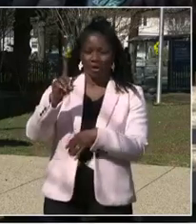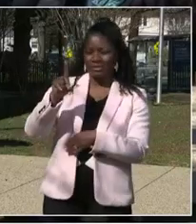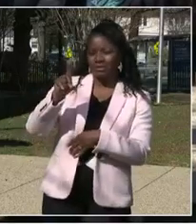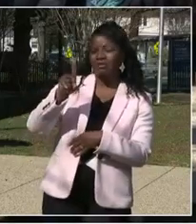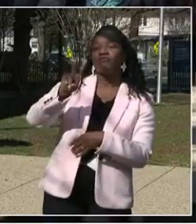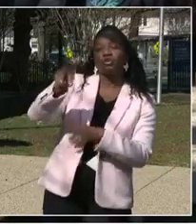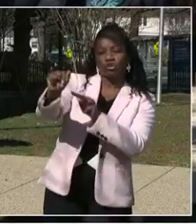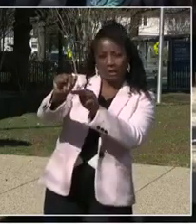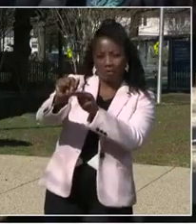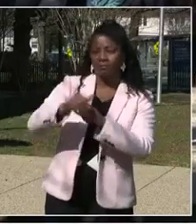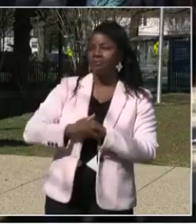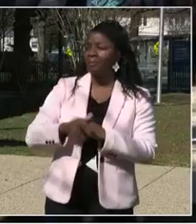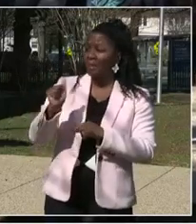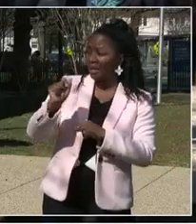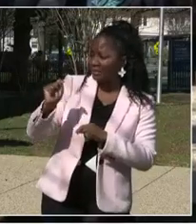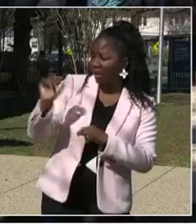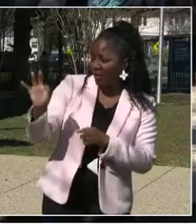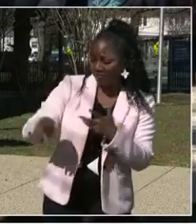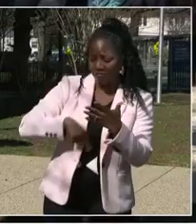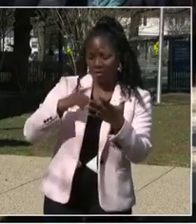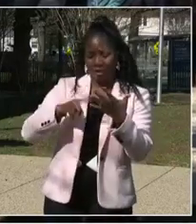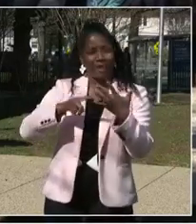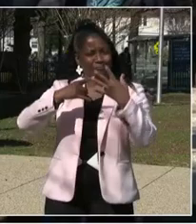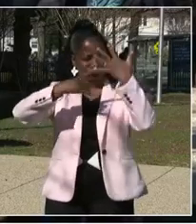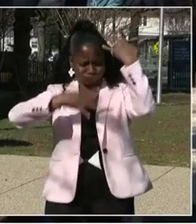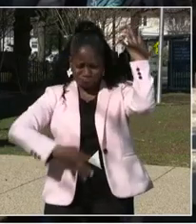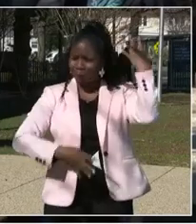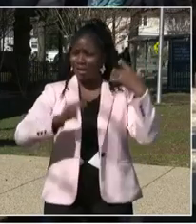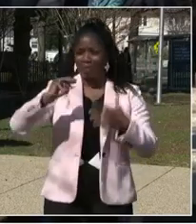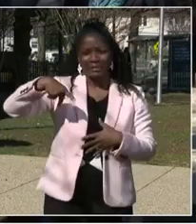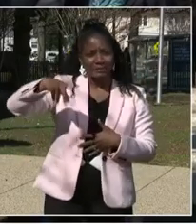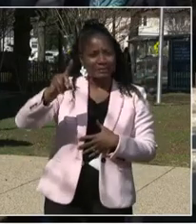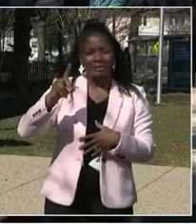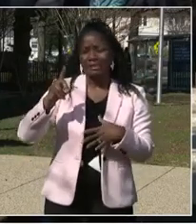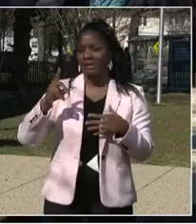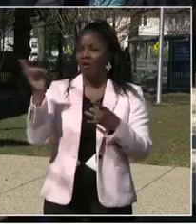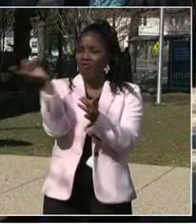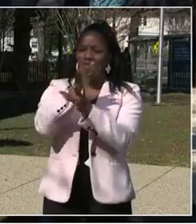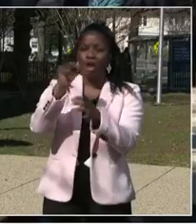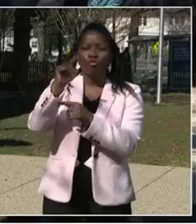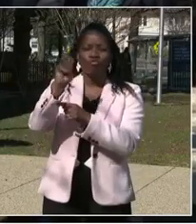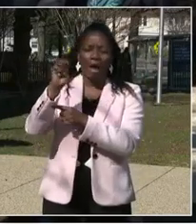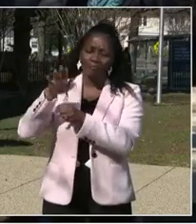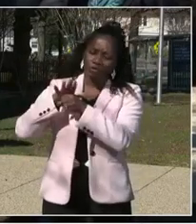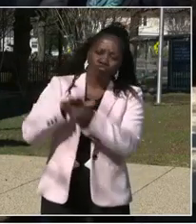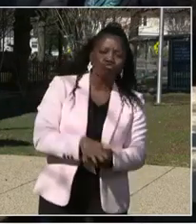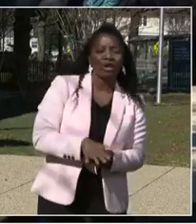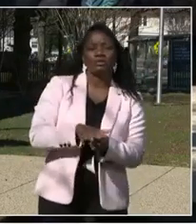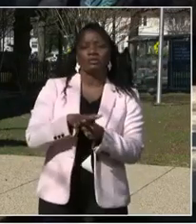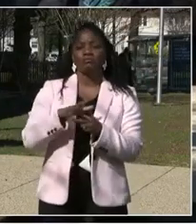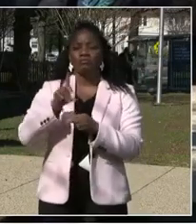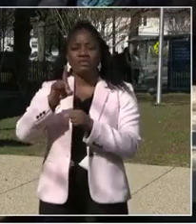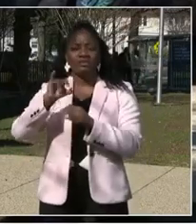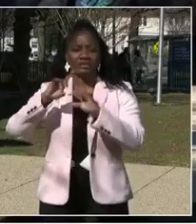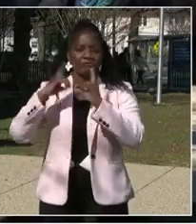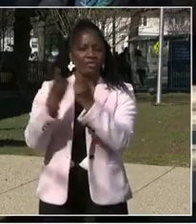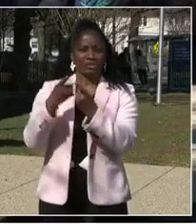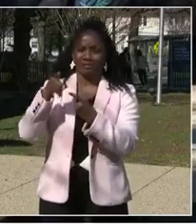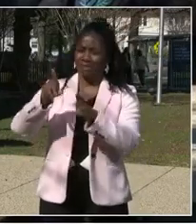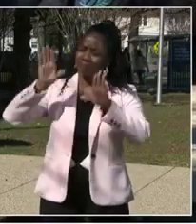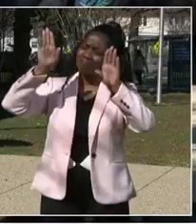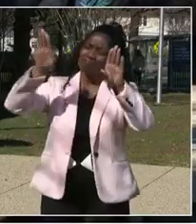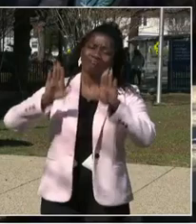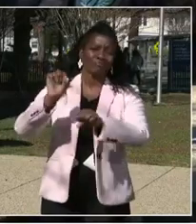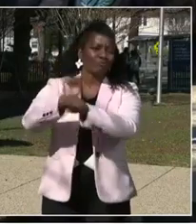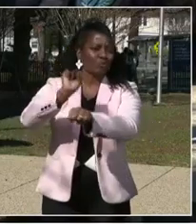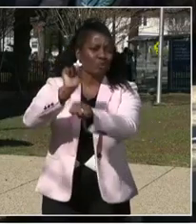the ATF, and MPD's Homicide Branch and Violent Crime Suppression Division all did outstanding work. I would